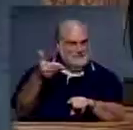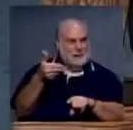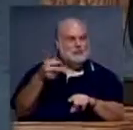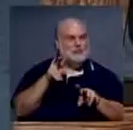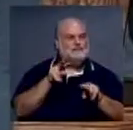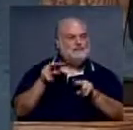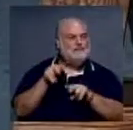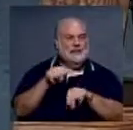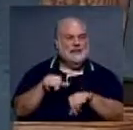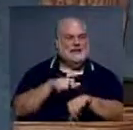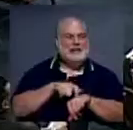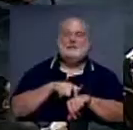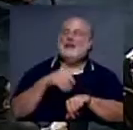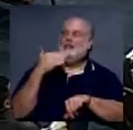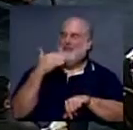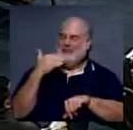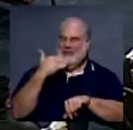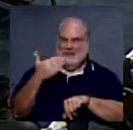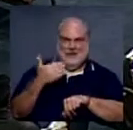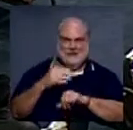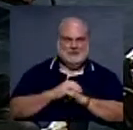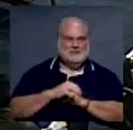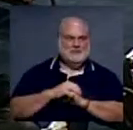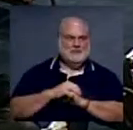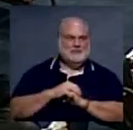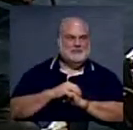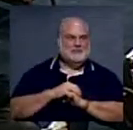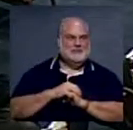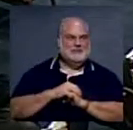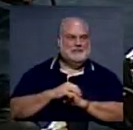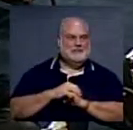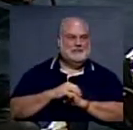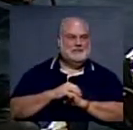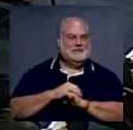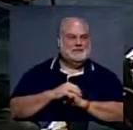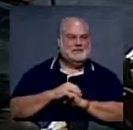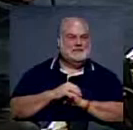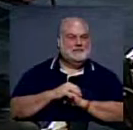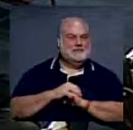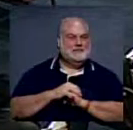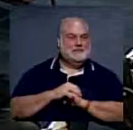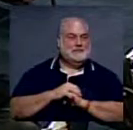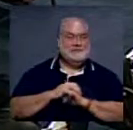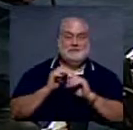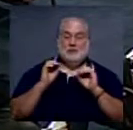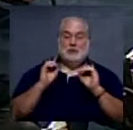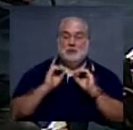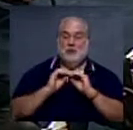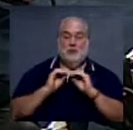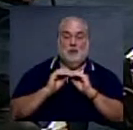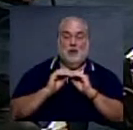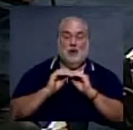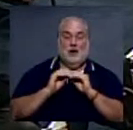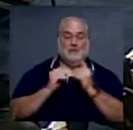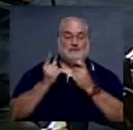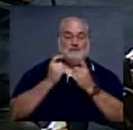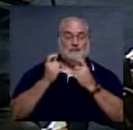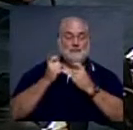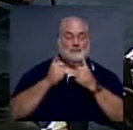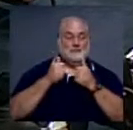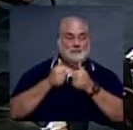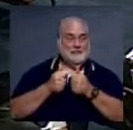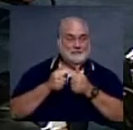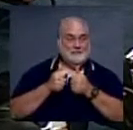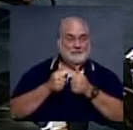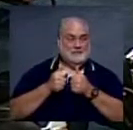you'd like. I will. Thank you. That's You're it. very welcome. Okay, it doesn't look like we have any other questions at